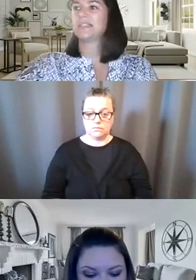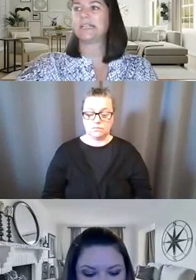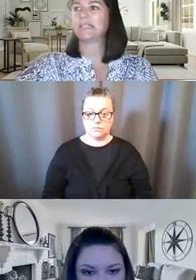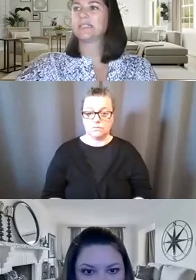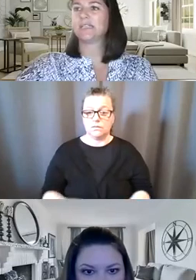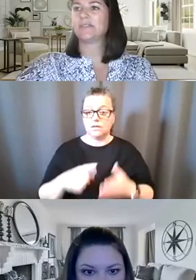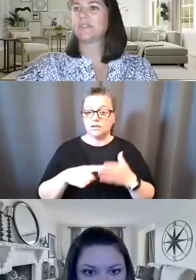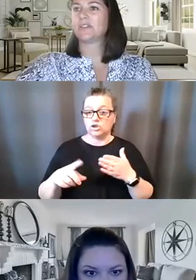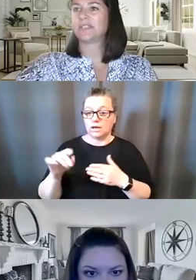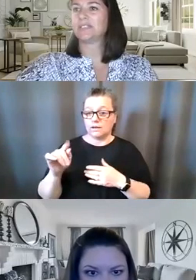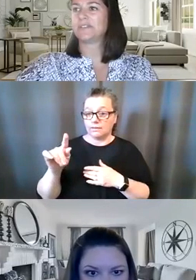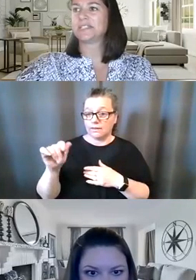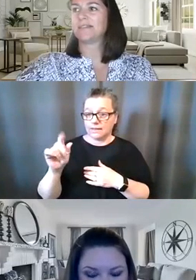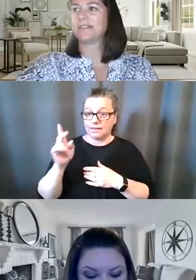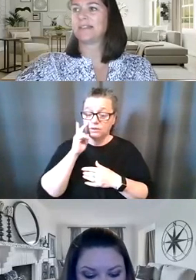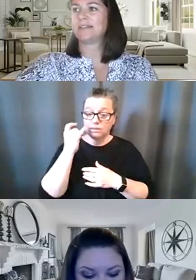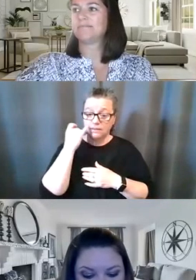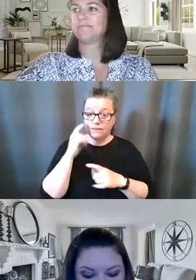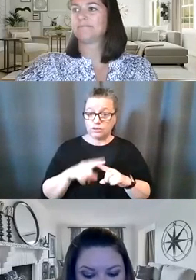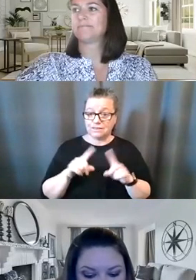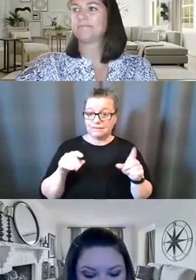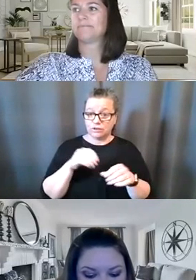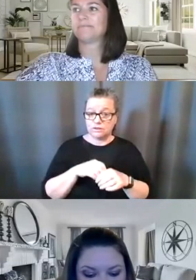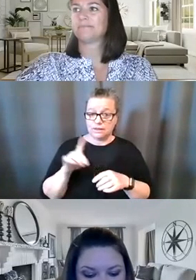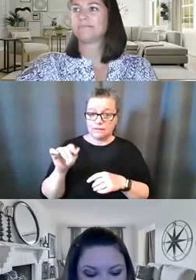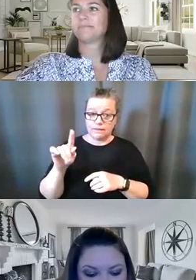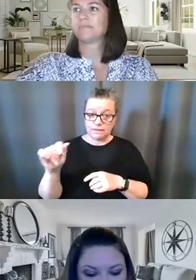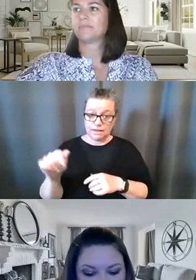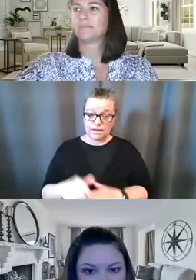Check the data, see if there's a difference in the data.